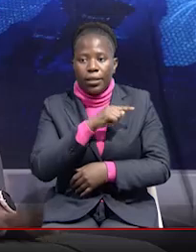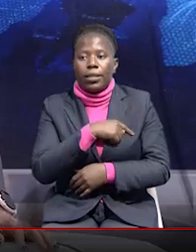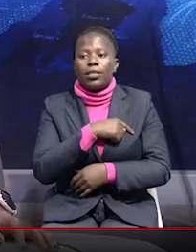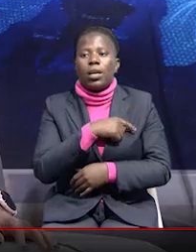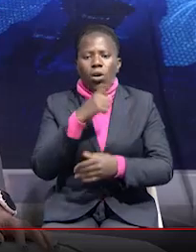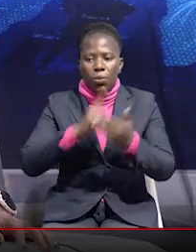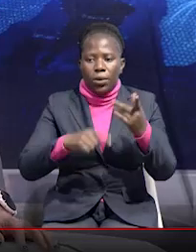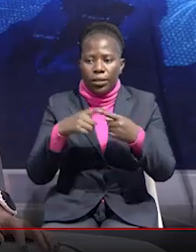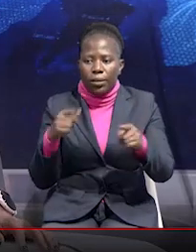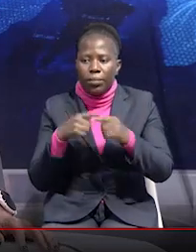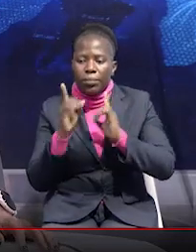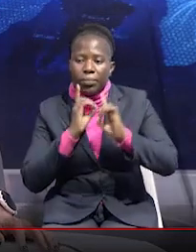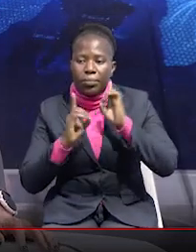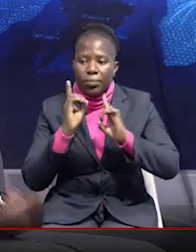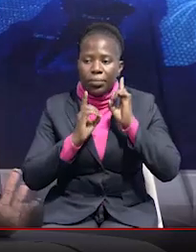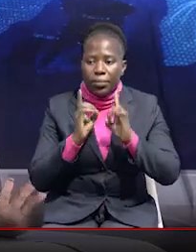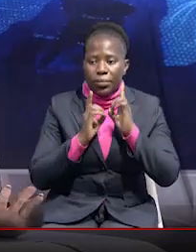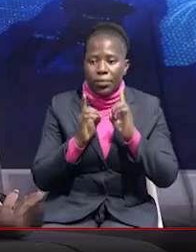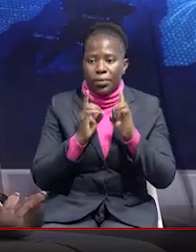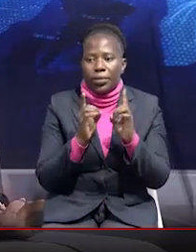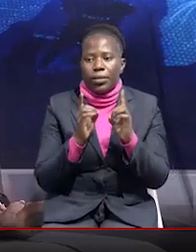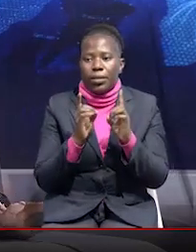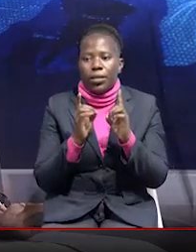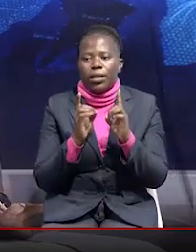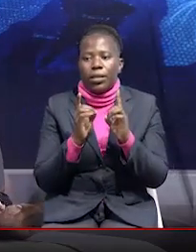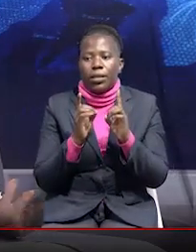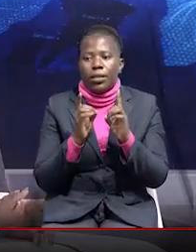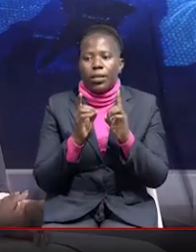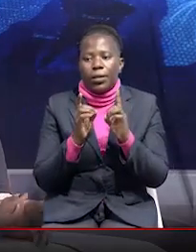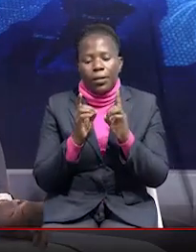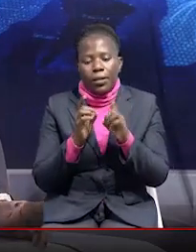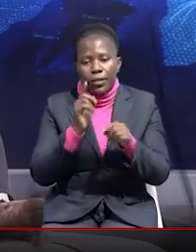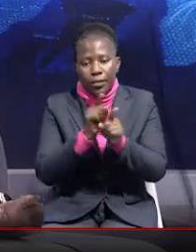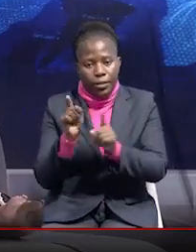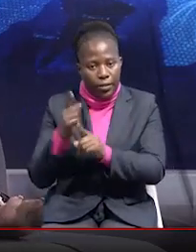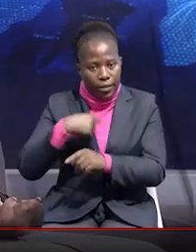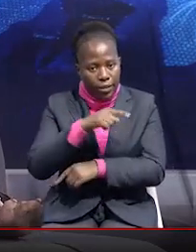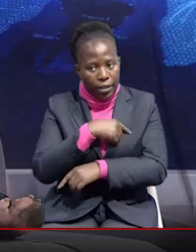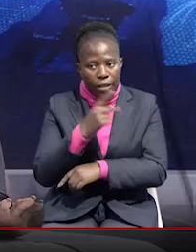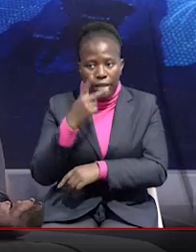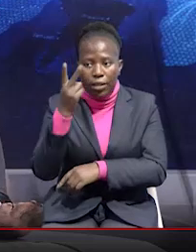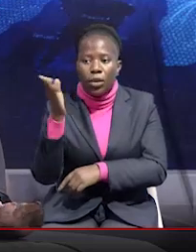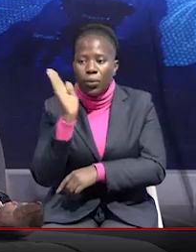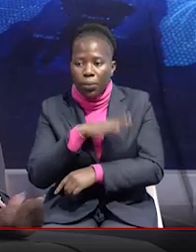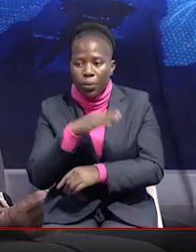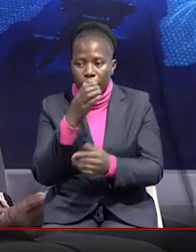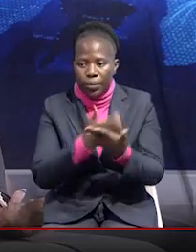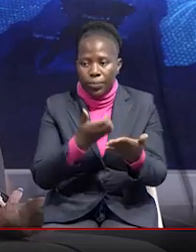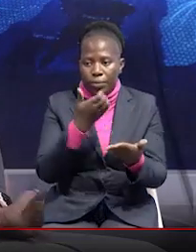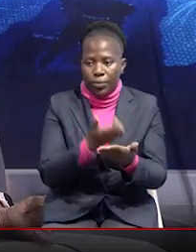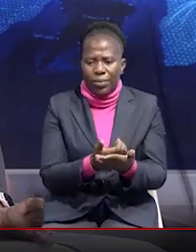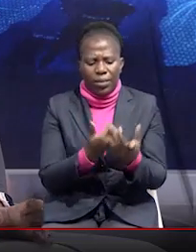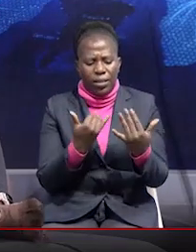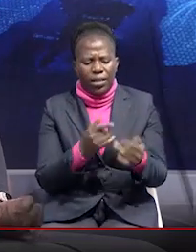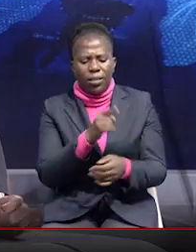There's a slowdown, of course, that we see, but a huge spending margin that we also see from an economic perspective. How significant